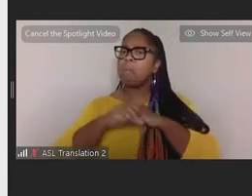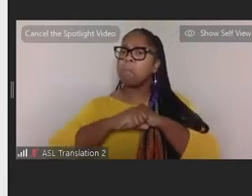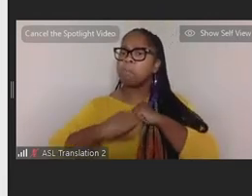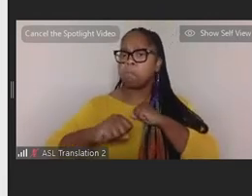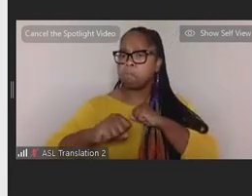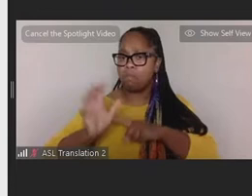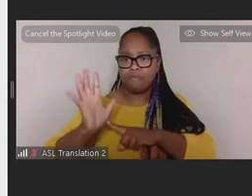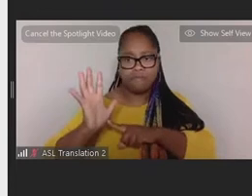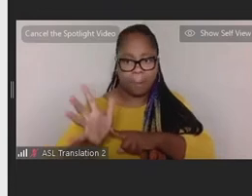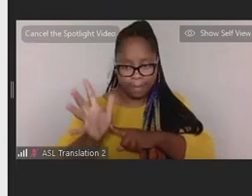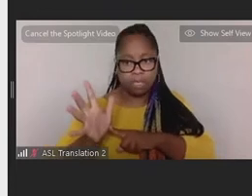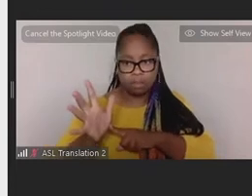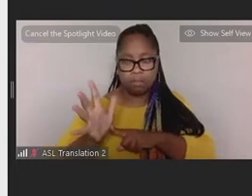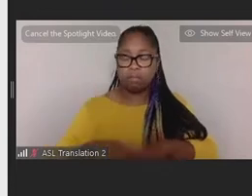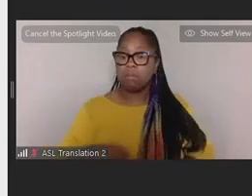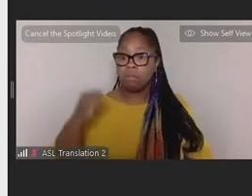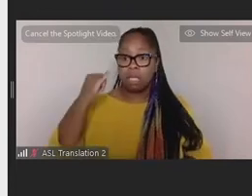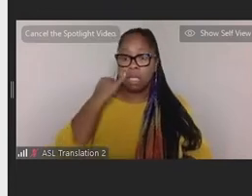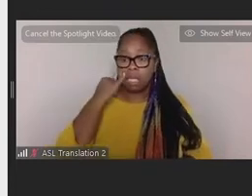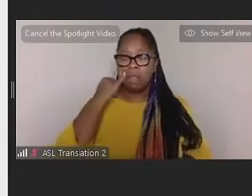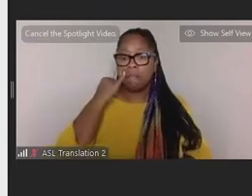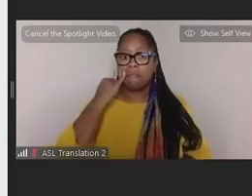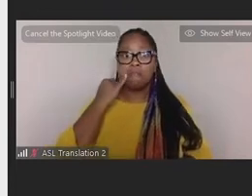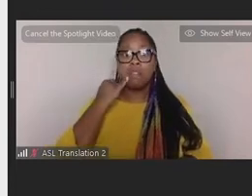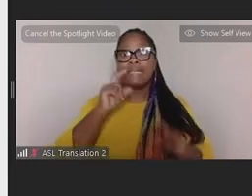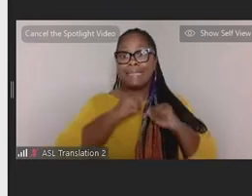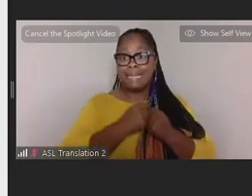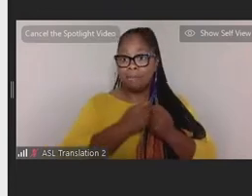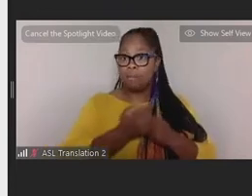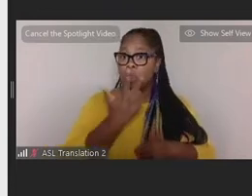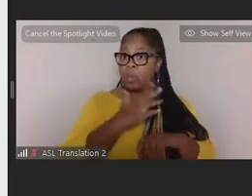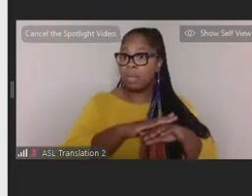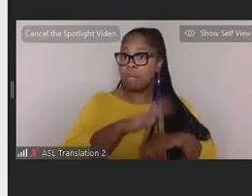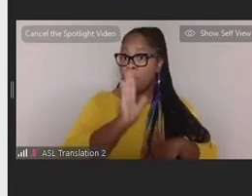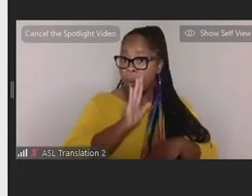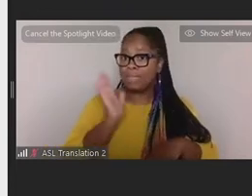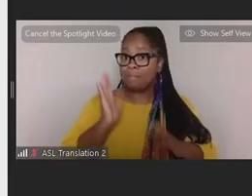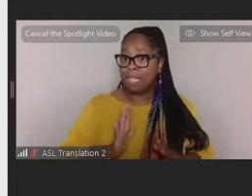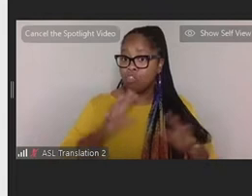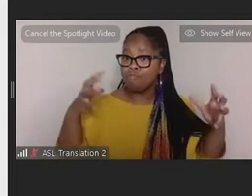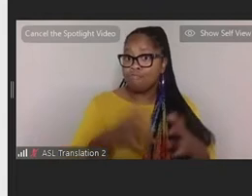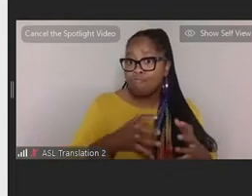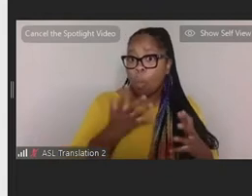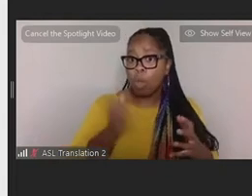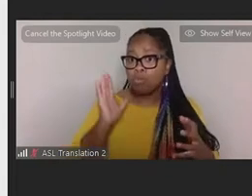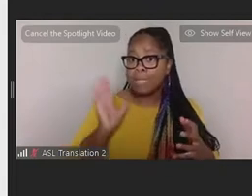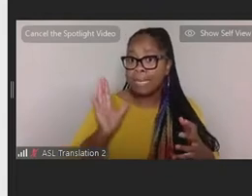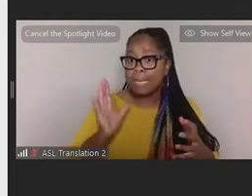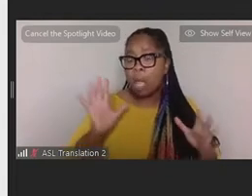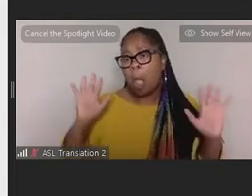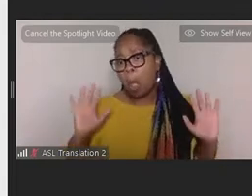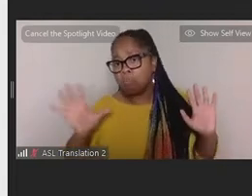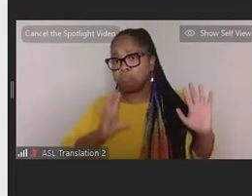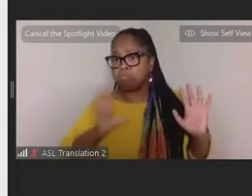5 minutes. And if an applicant team with 3 or more speakers wishes to make a team presentation, the team will be generally allowed